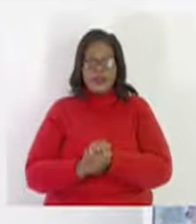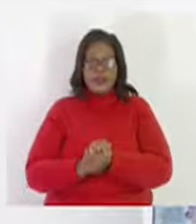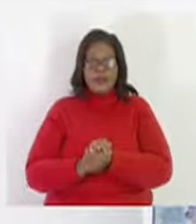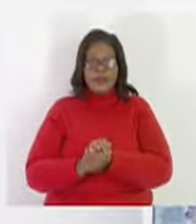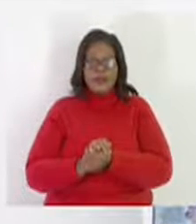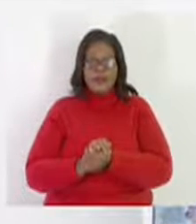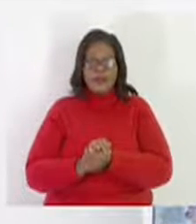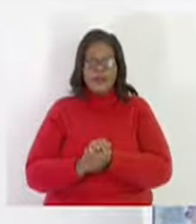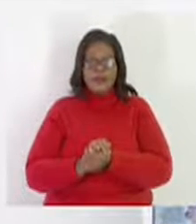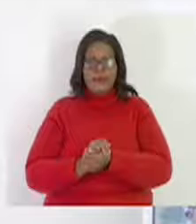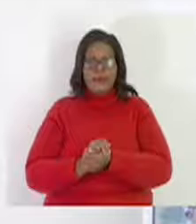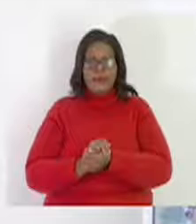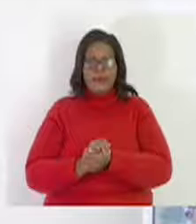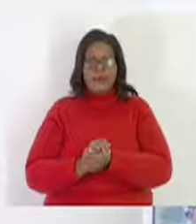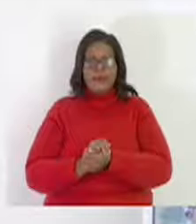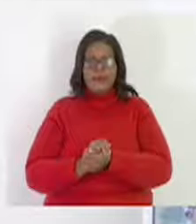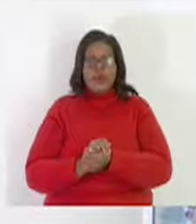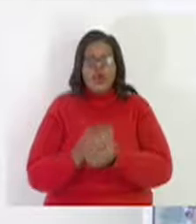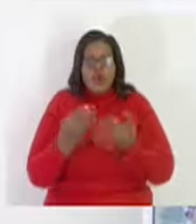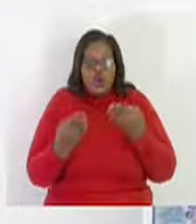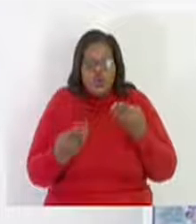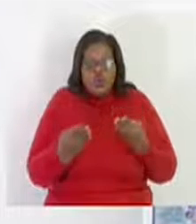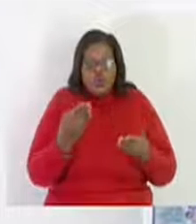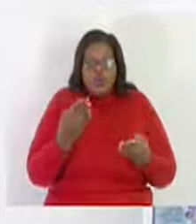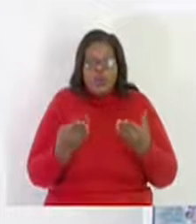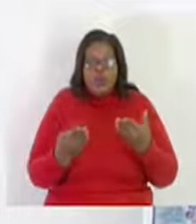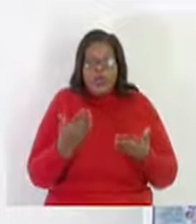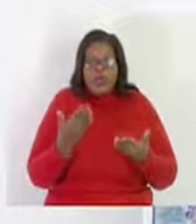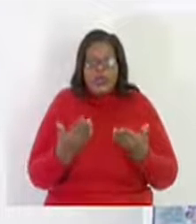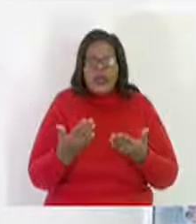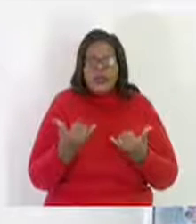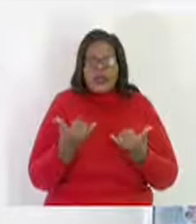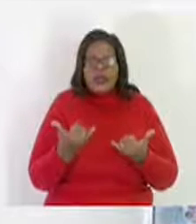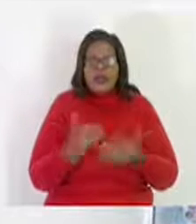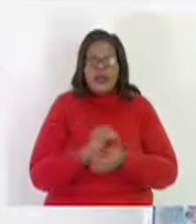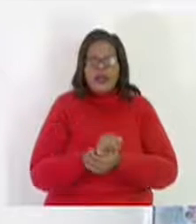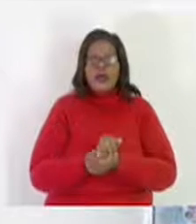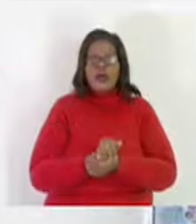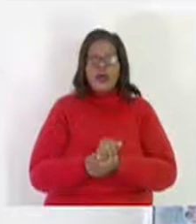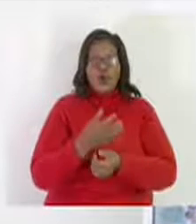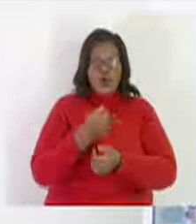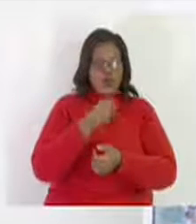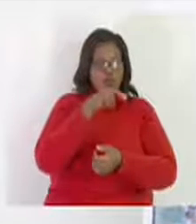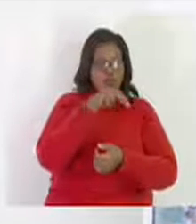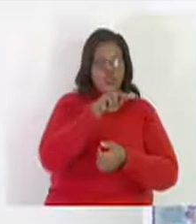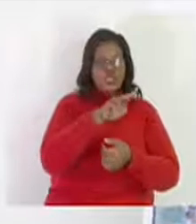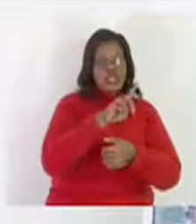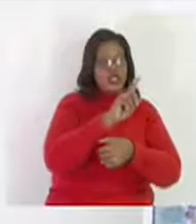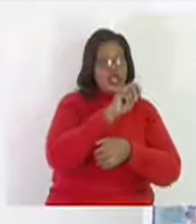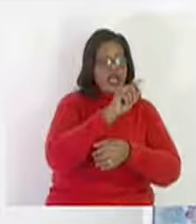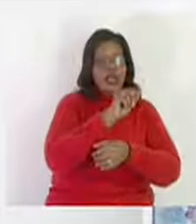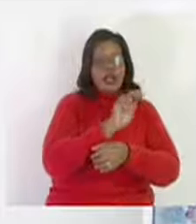then to compare, if you look at this, is unit, 10, 100, and